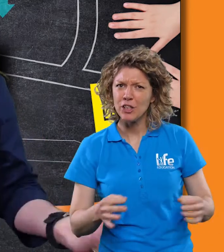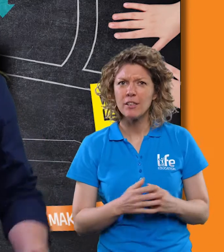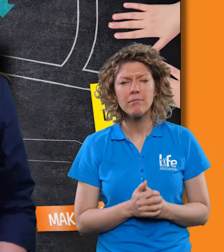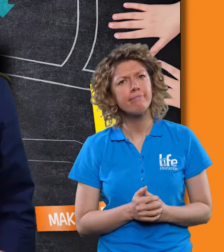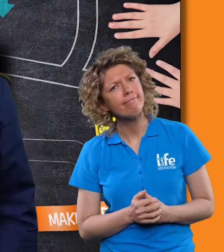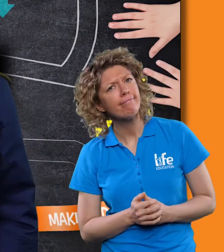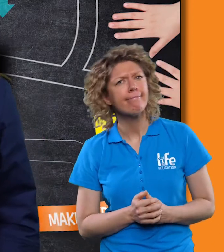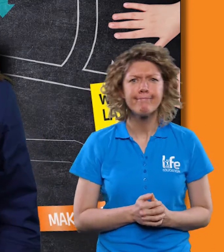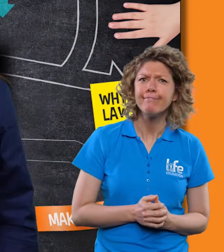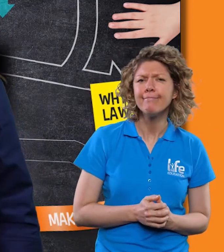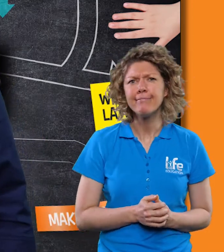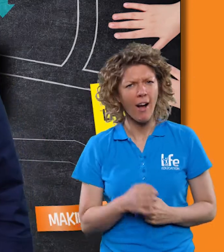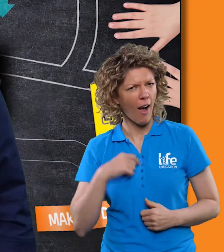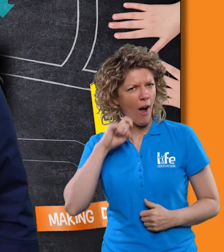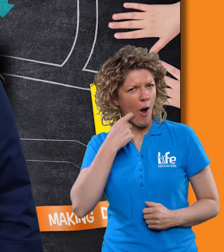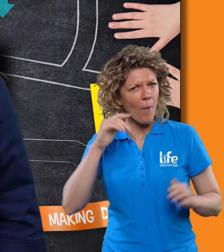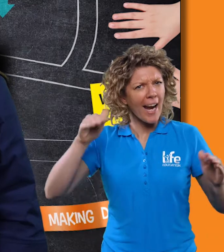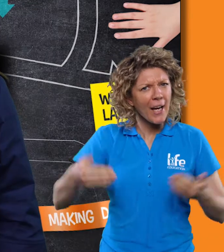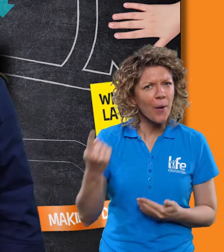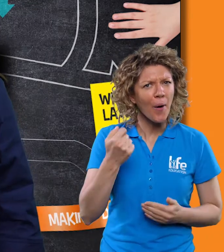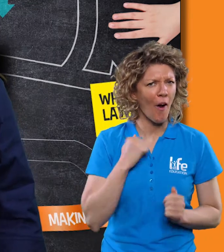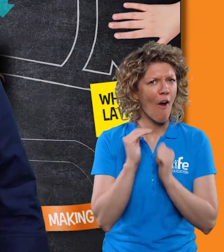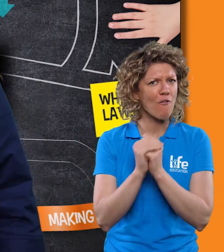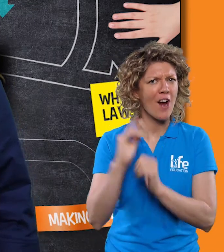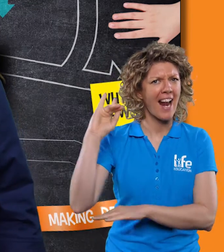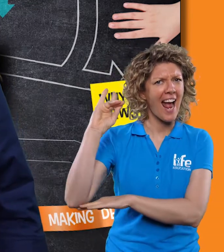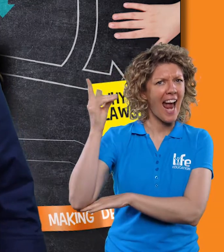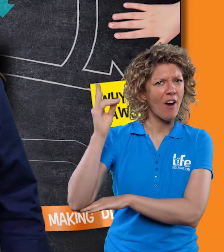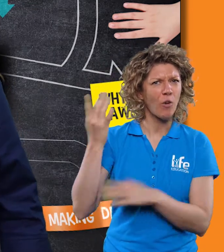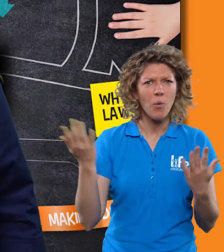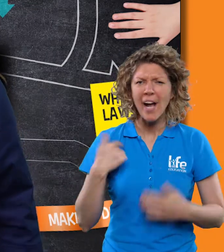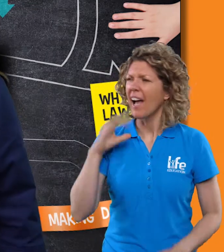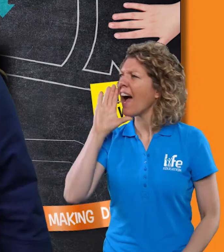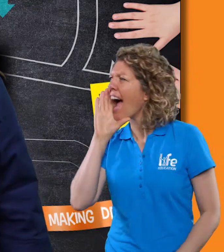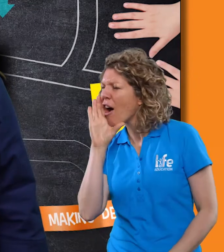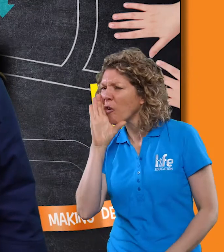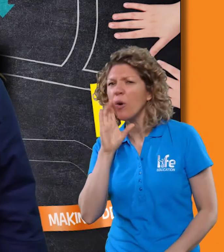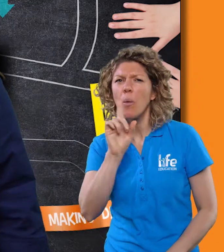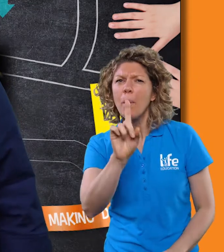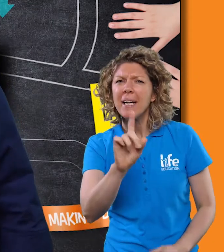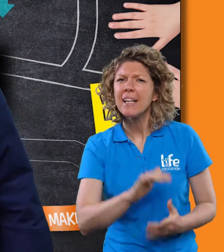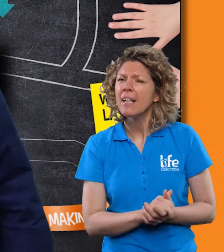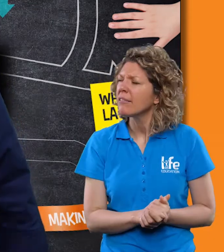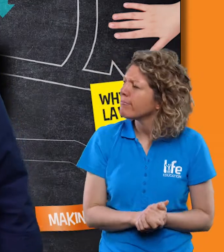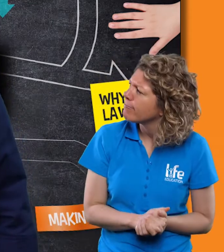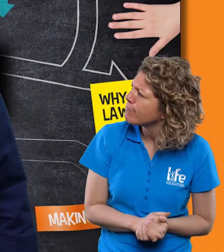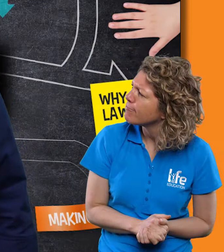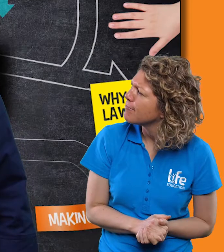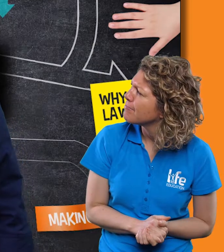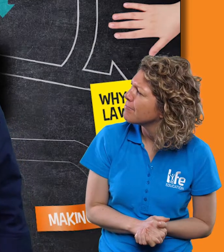I was also going to introduce you to Harold, but I've been calling him and he hasn't come. Just give me one